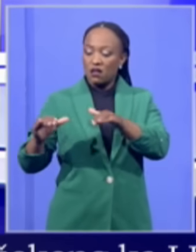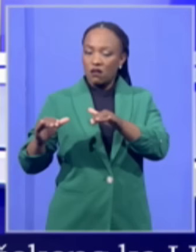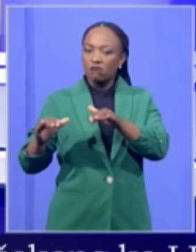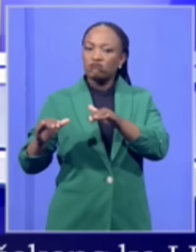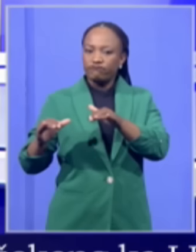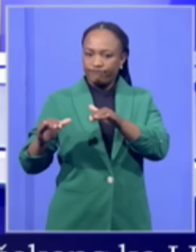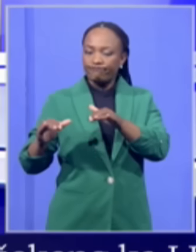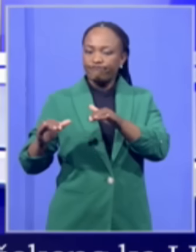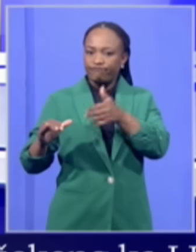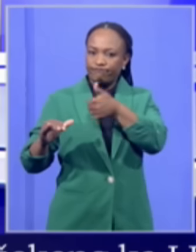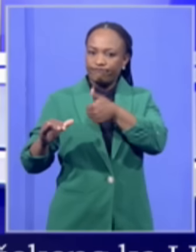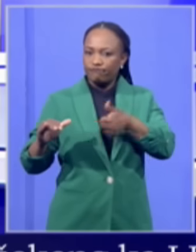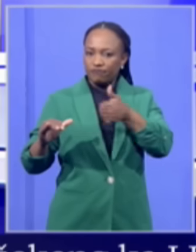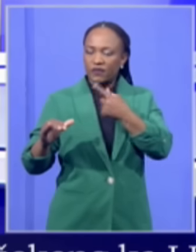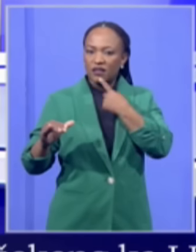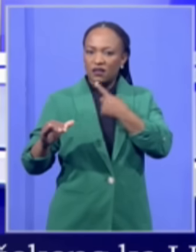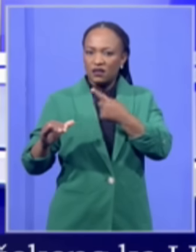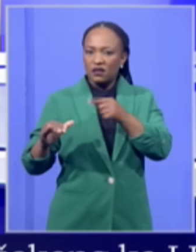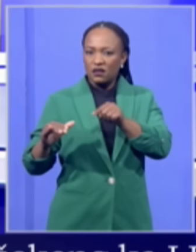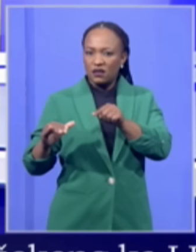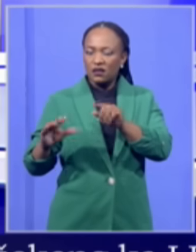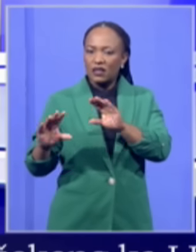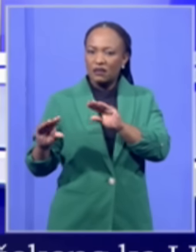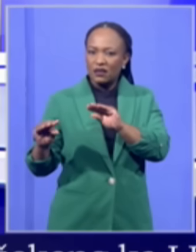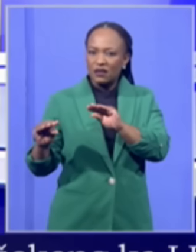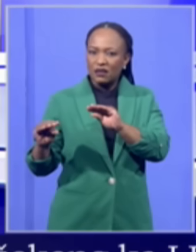bile le ditiego tše di sa